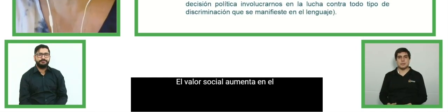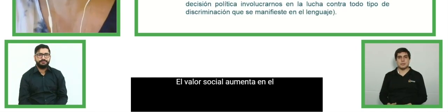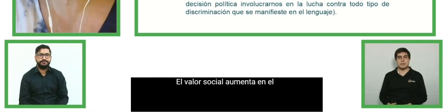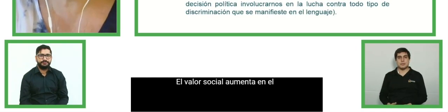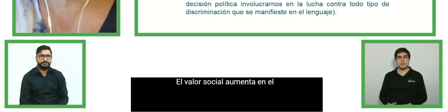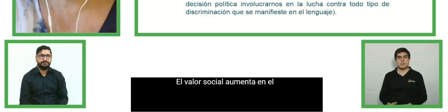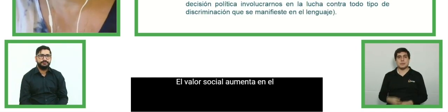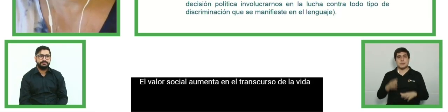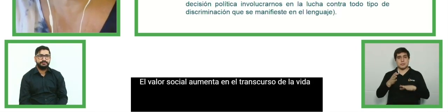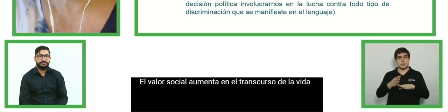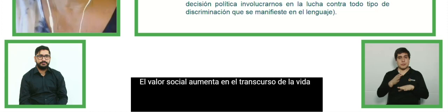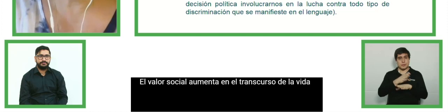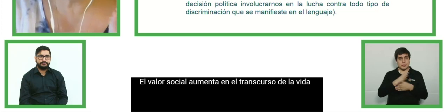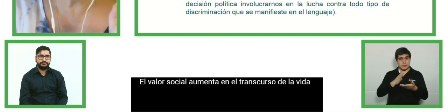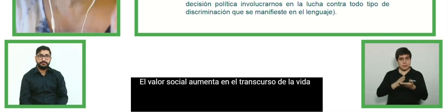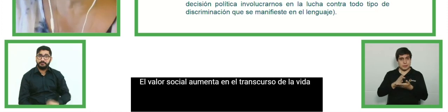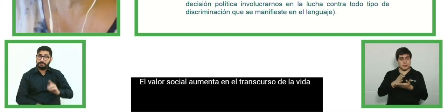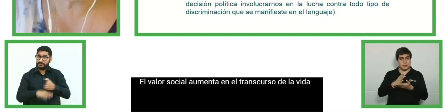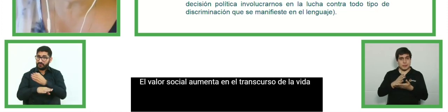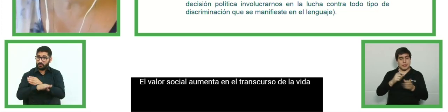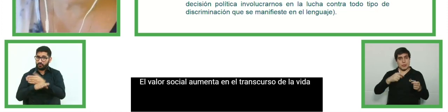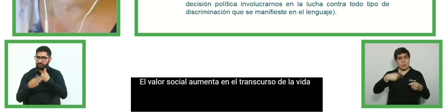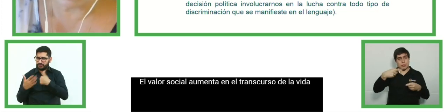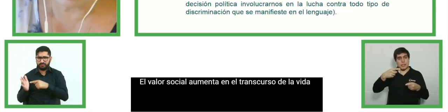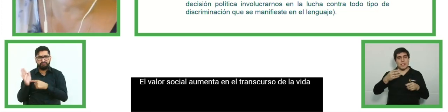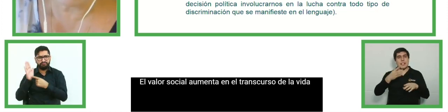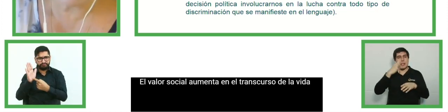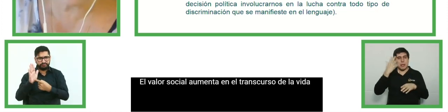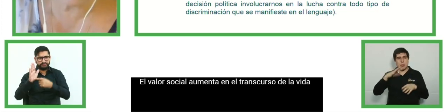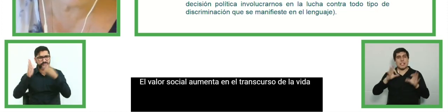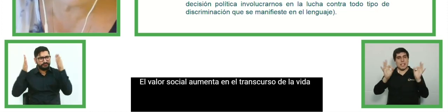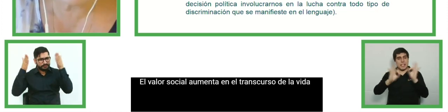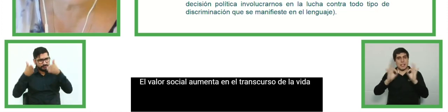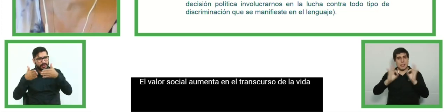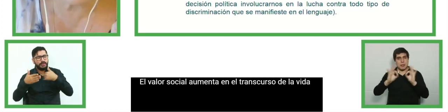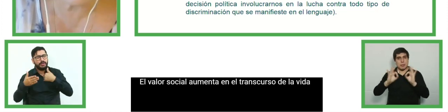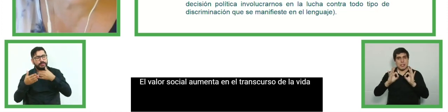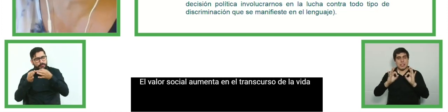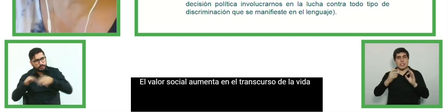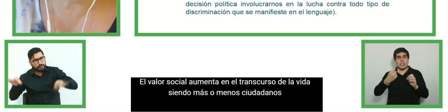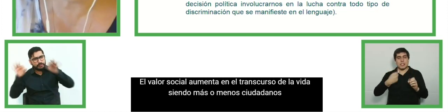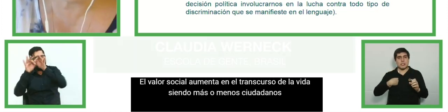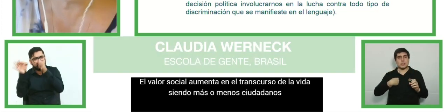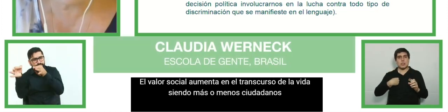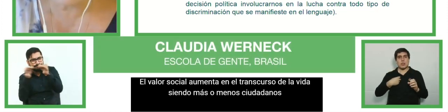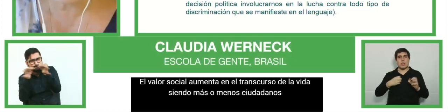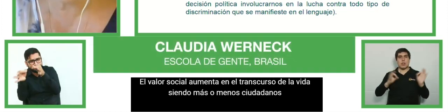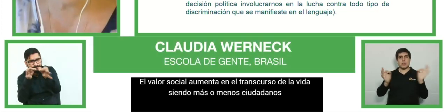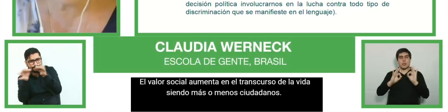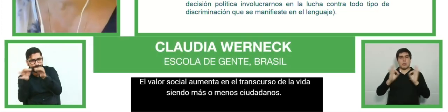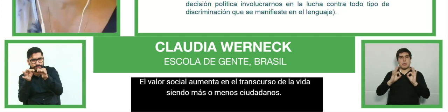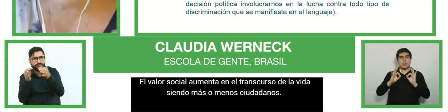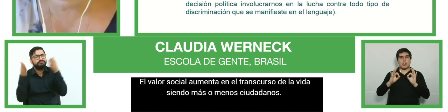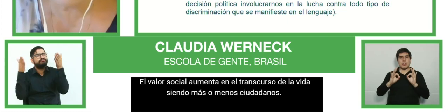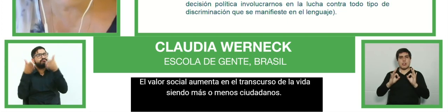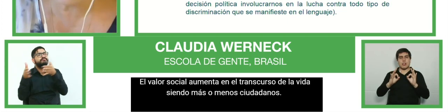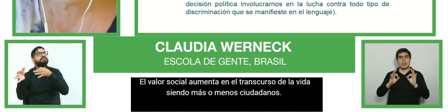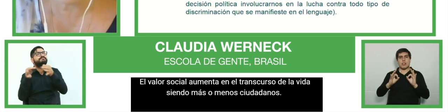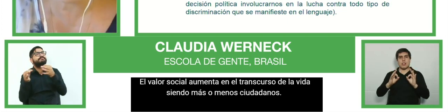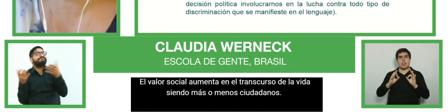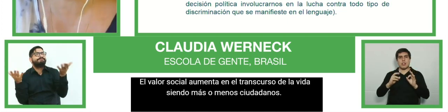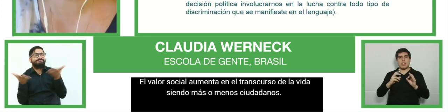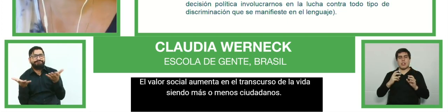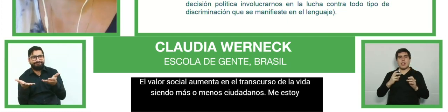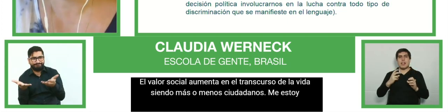is important to explain that I'm expressing in non-binary gender language